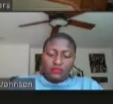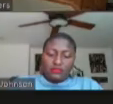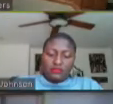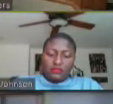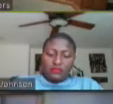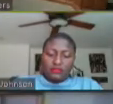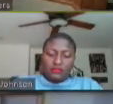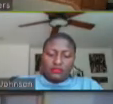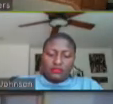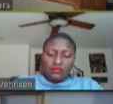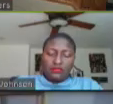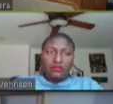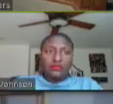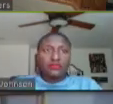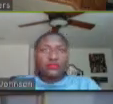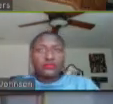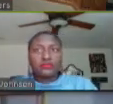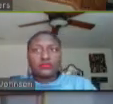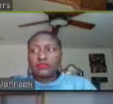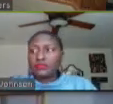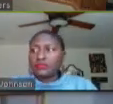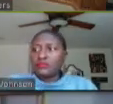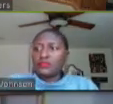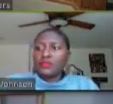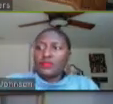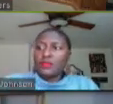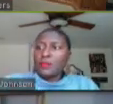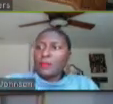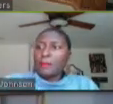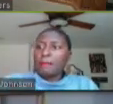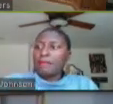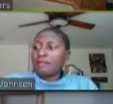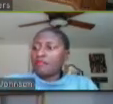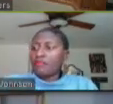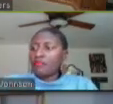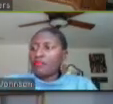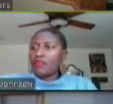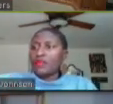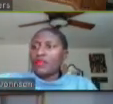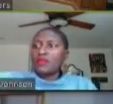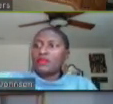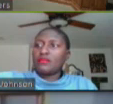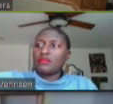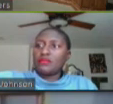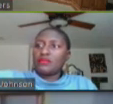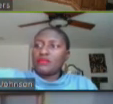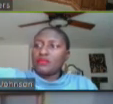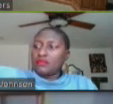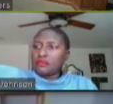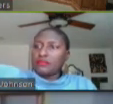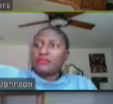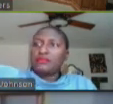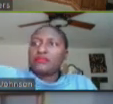Good afternoon, everybody. We are glad that you have joined us. It is February 18th, 2021,